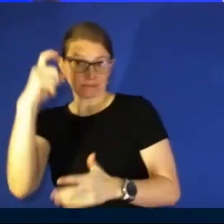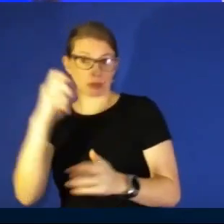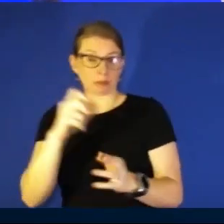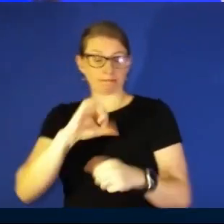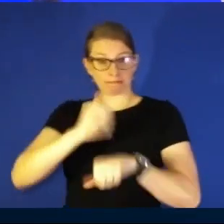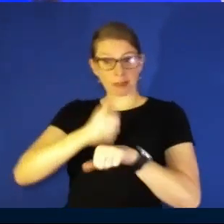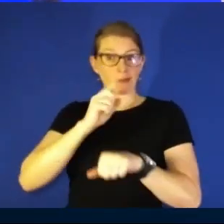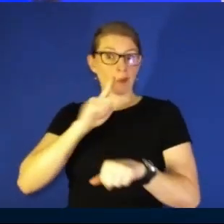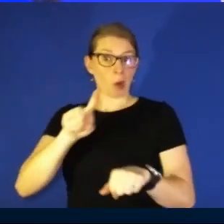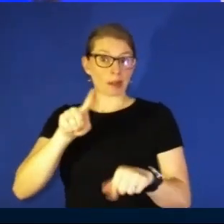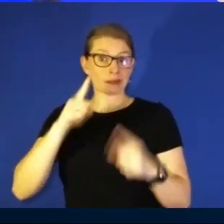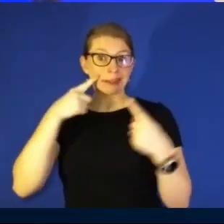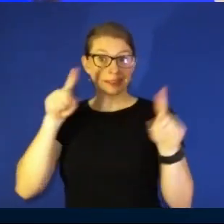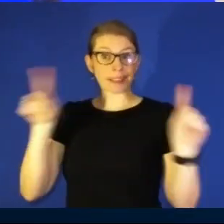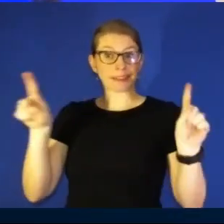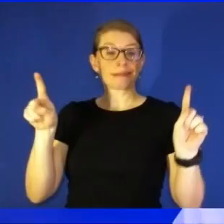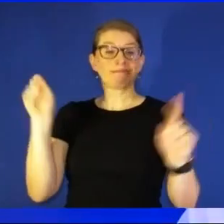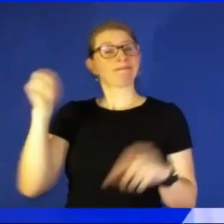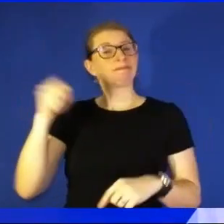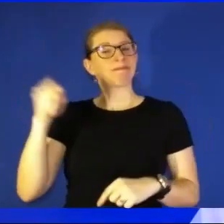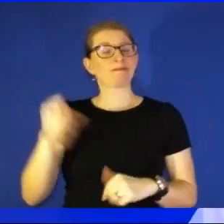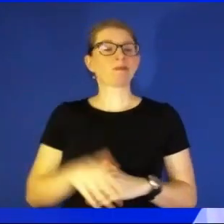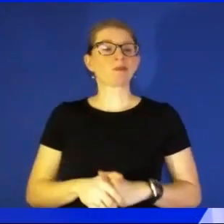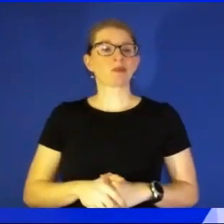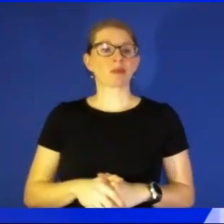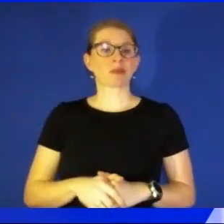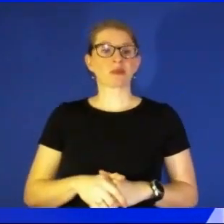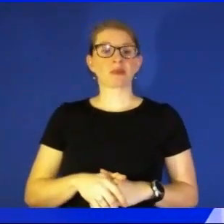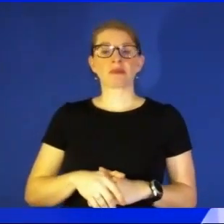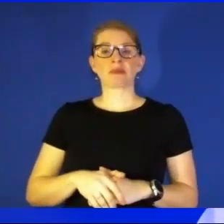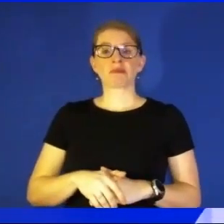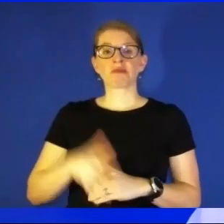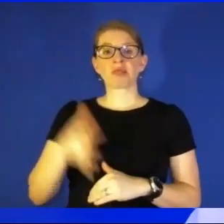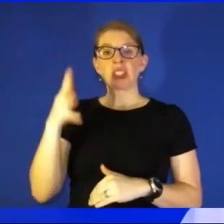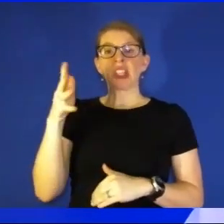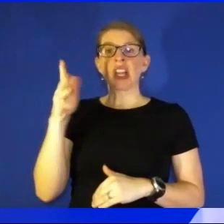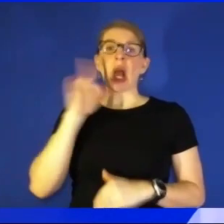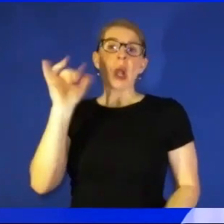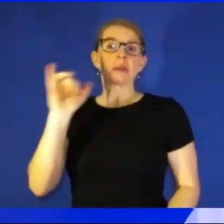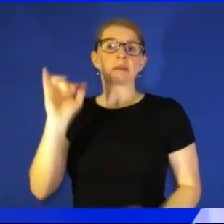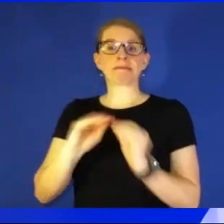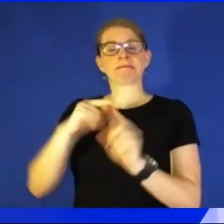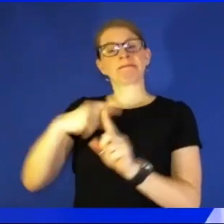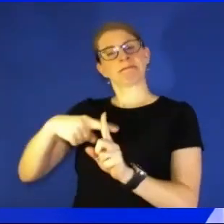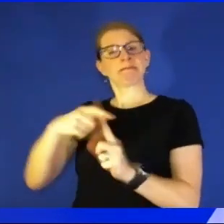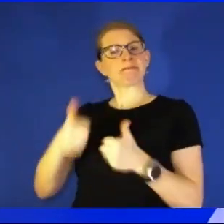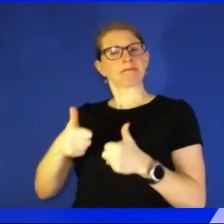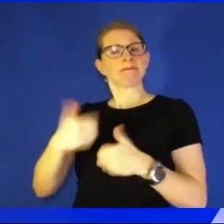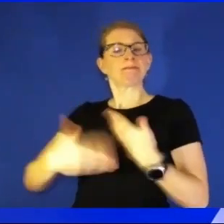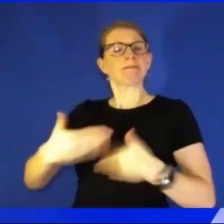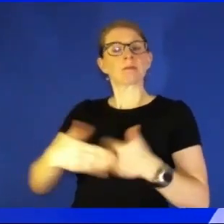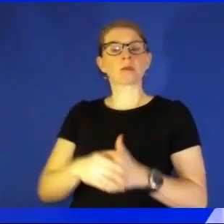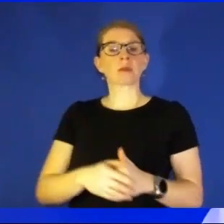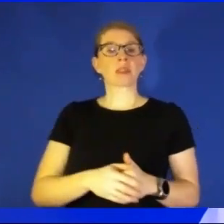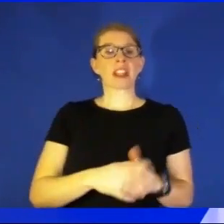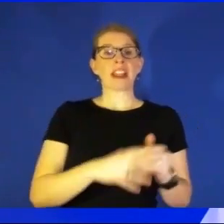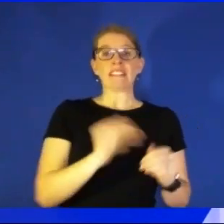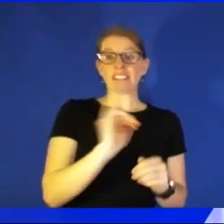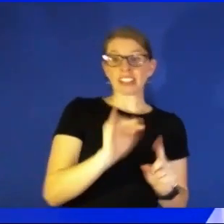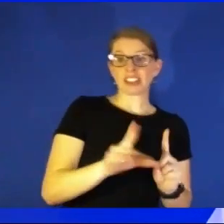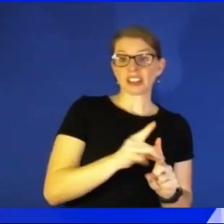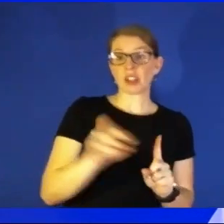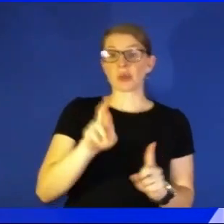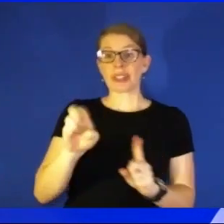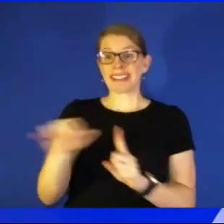Yeah, absolutely. I think we are. It is looking that way. You know, with the number of infections and reinfections, with the number of those who have